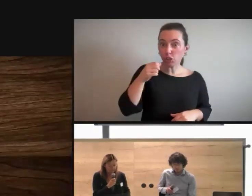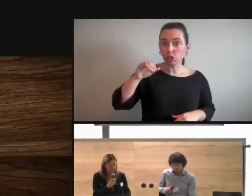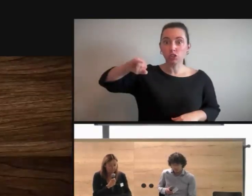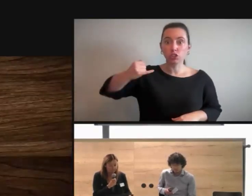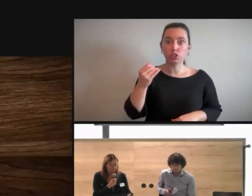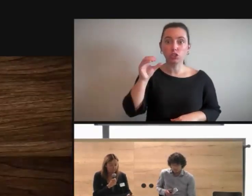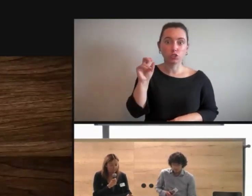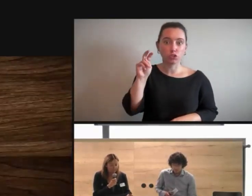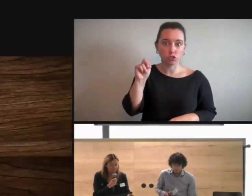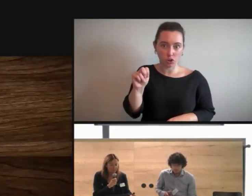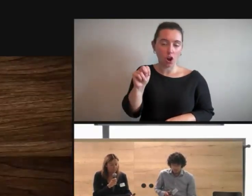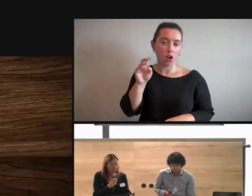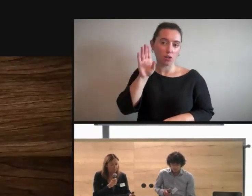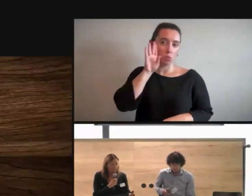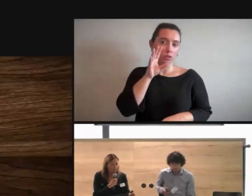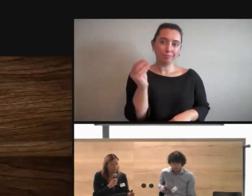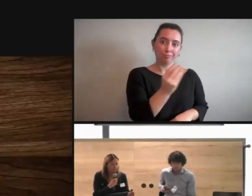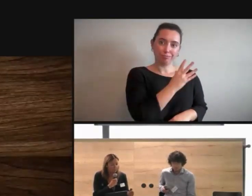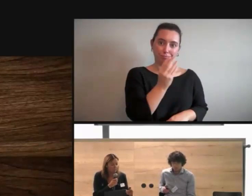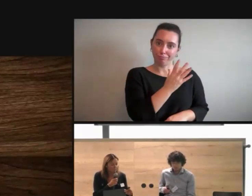my slides from here, if that's okay.